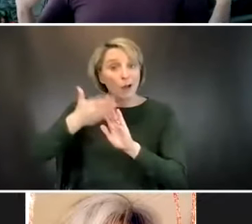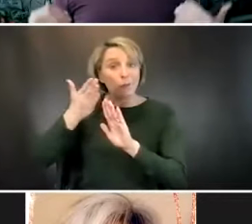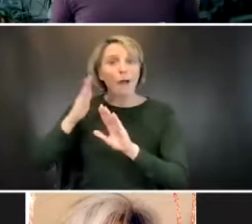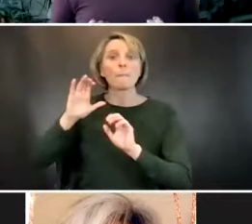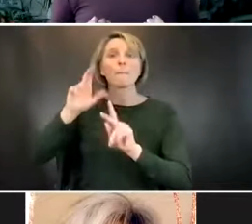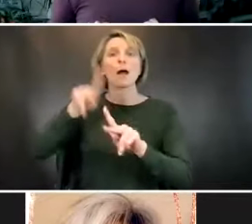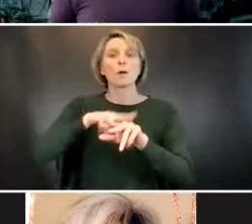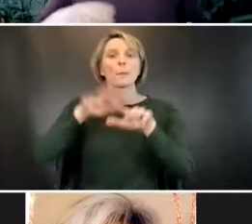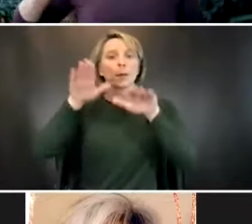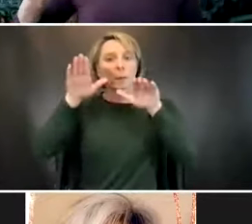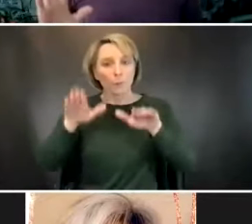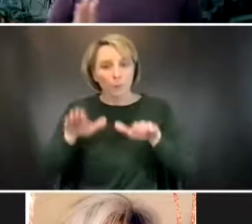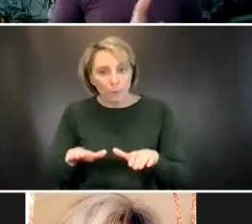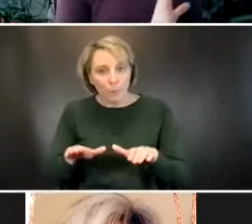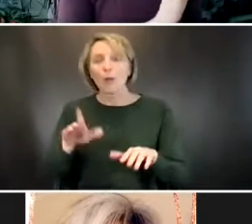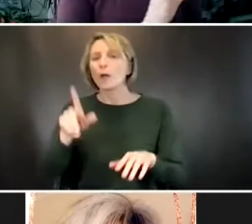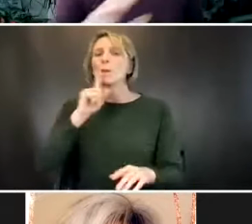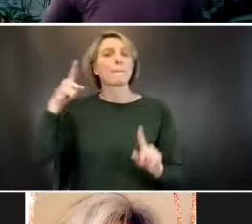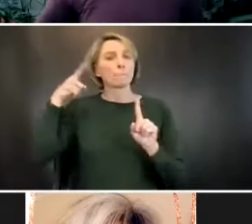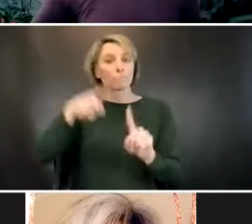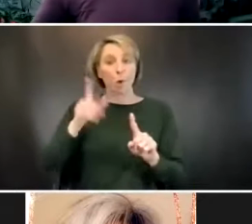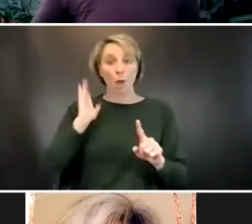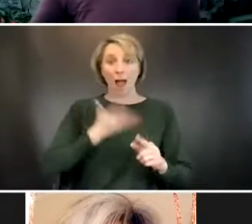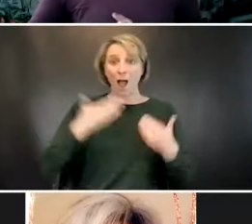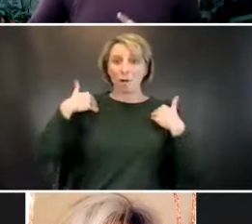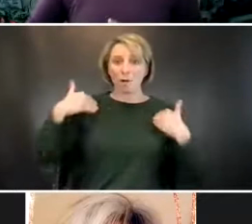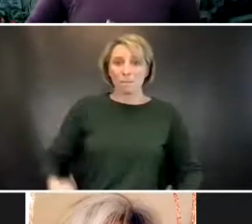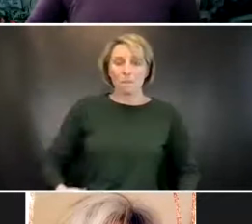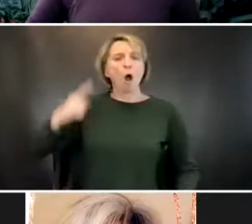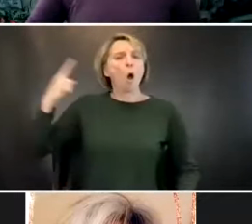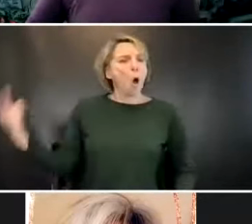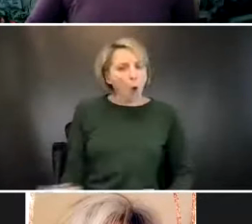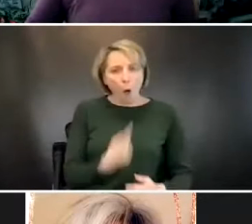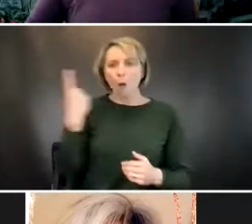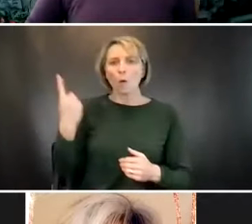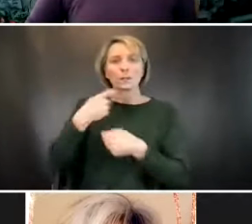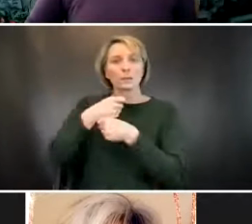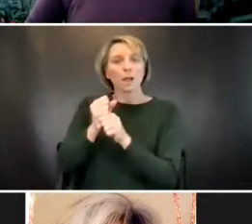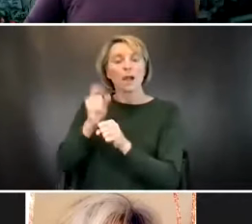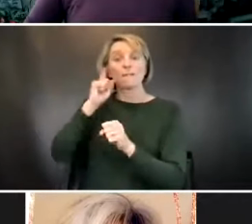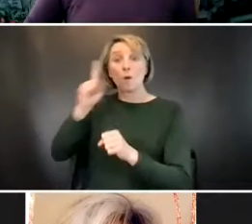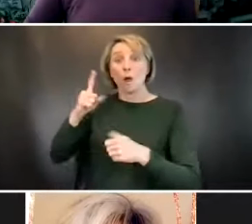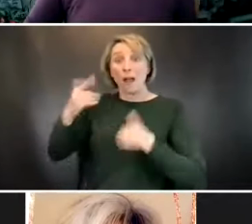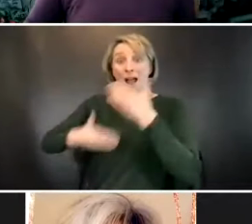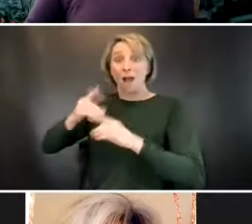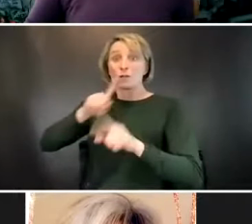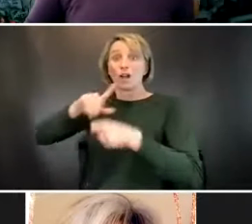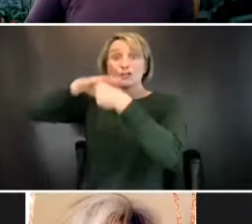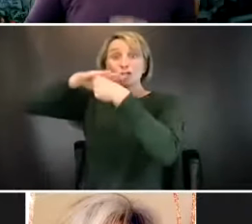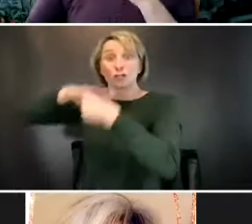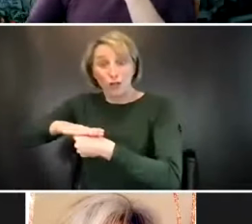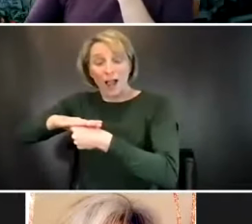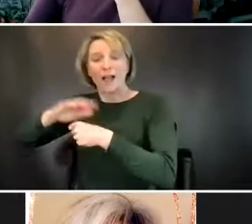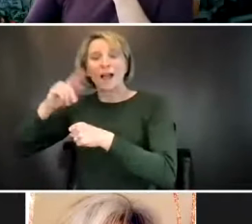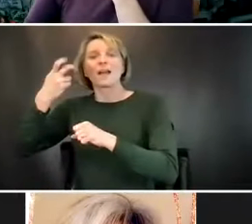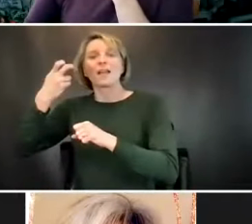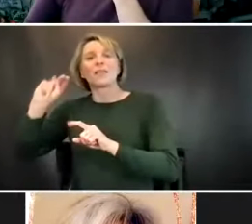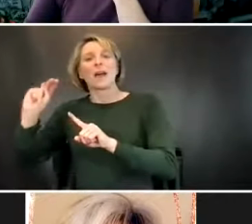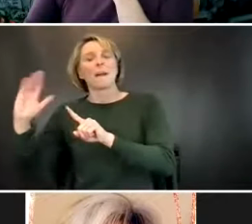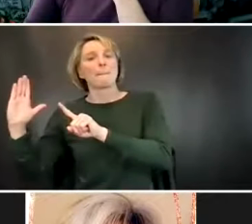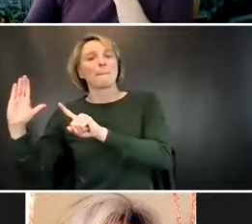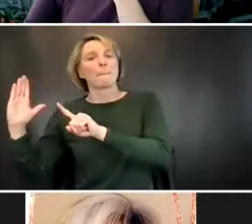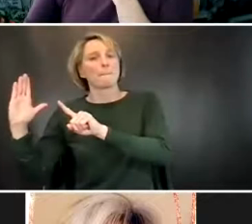is designed to get us back to safety. Does that help, Carrie? No, but maybe you haven't gotten to it yet.